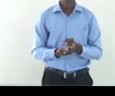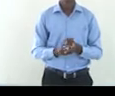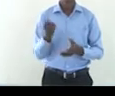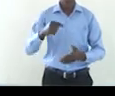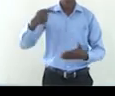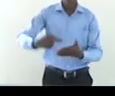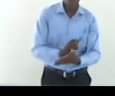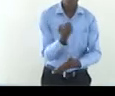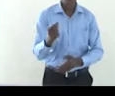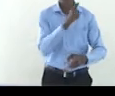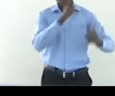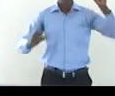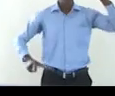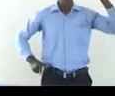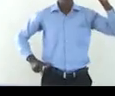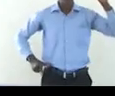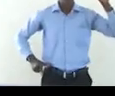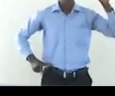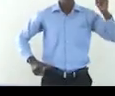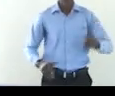The Gospel of the Lord.